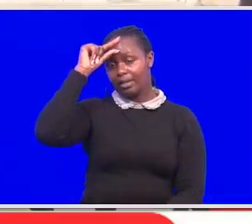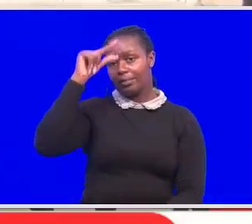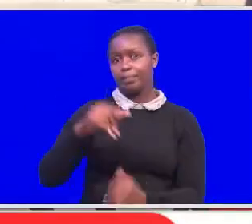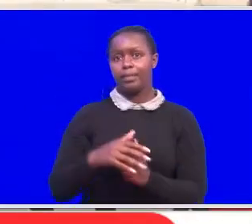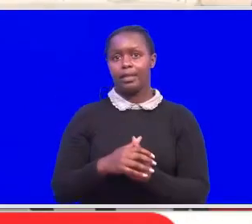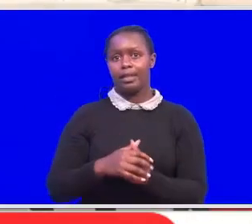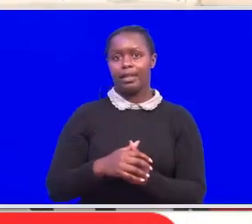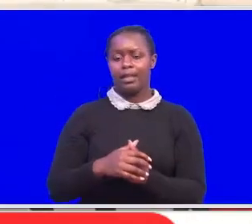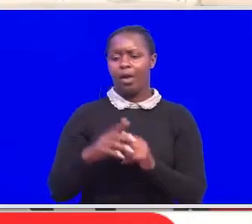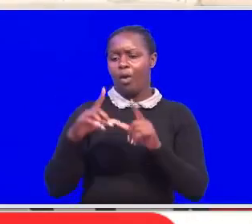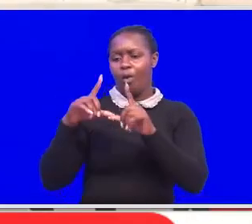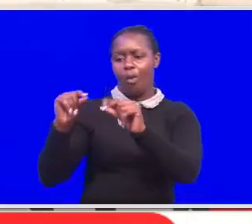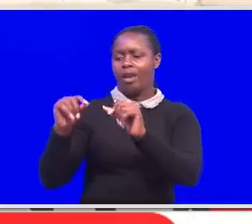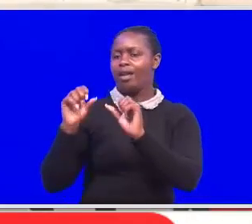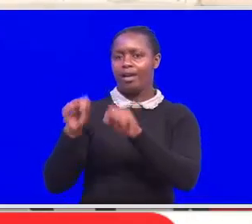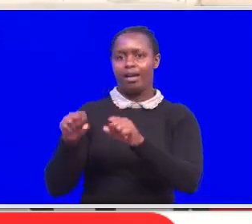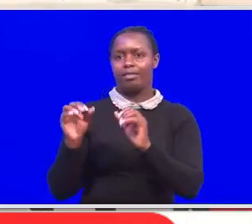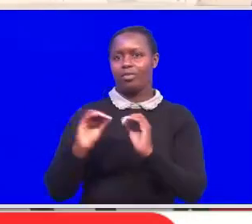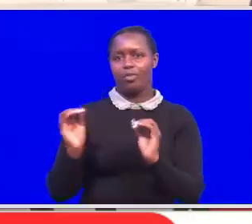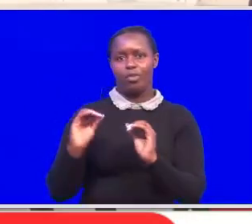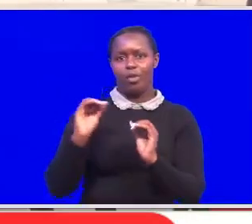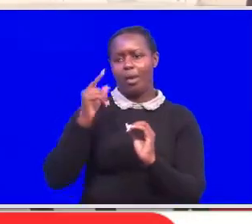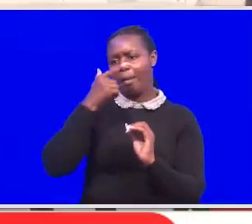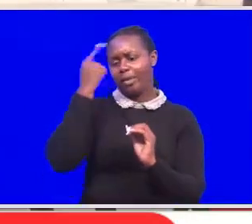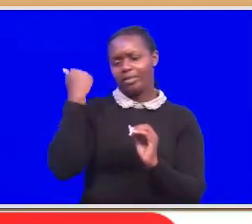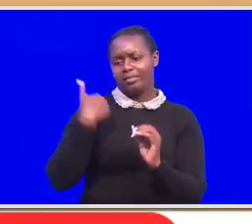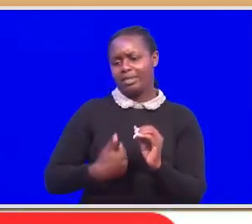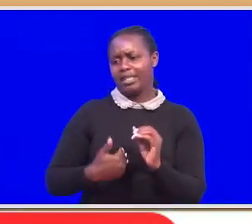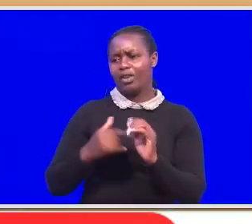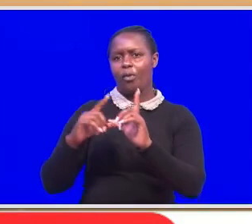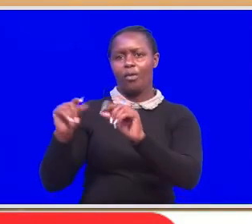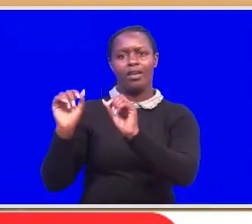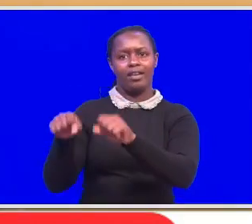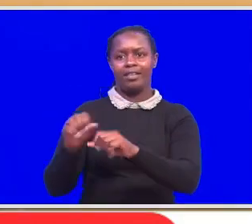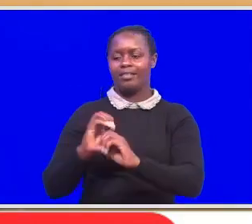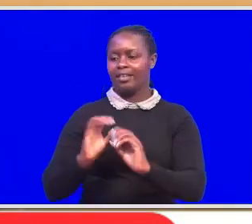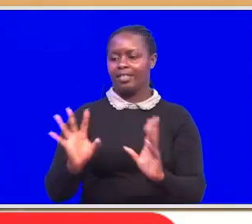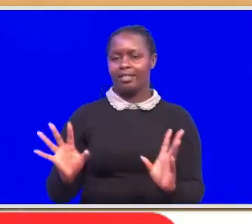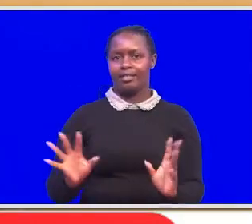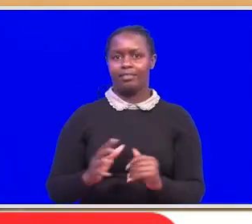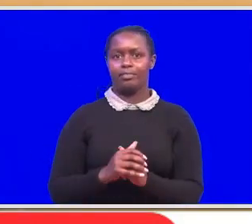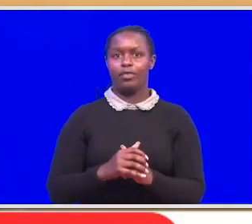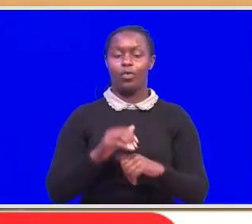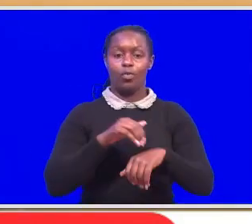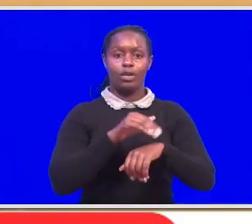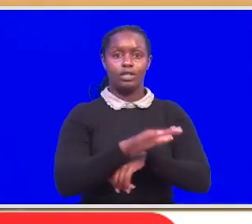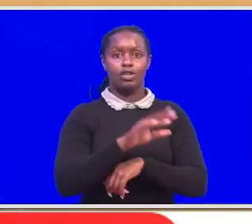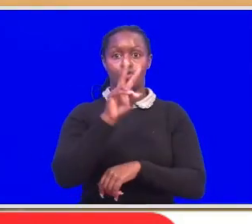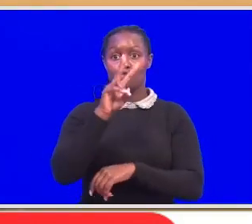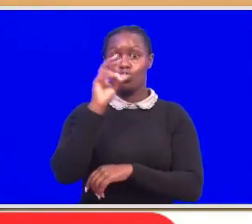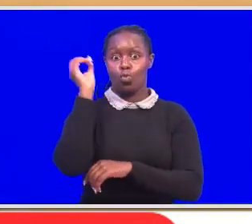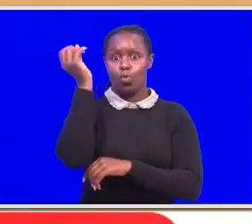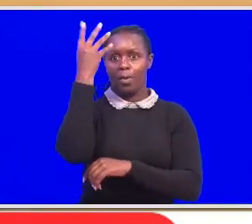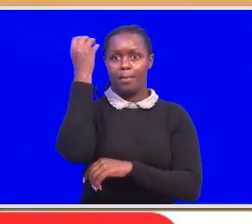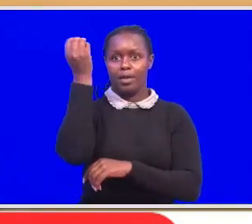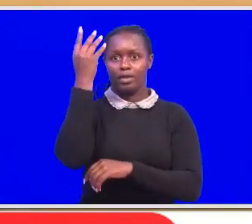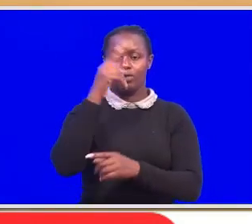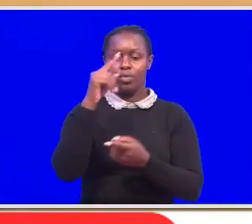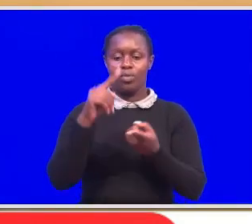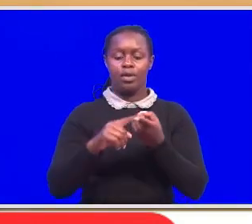siwezi sema kitu kwa serikali kwa sababu mimi sina hata kitu ya kuambia watu. We sent two ambulances and on reaching